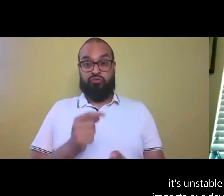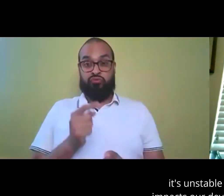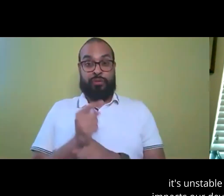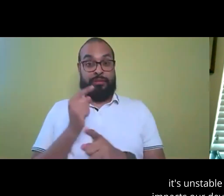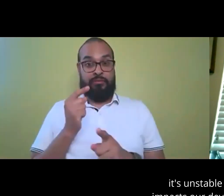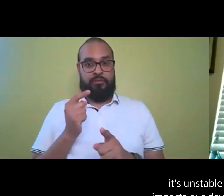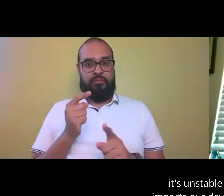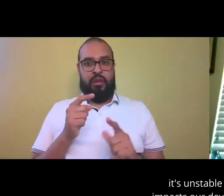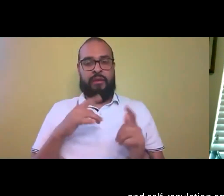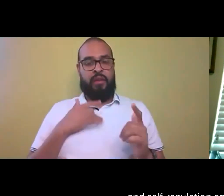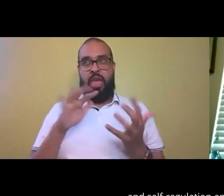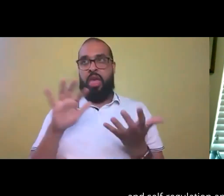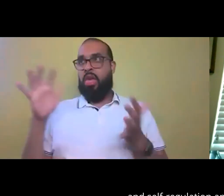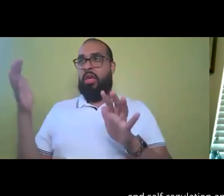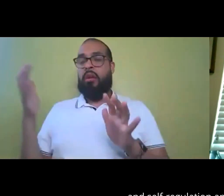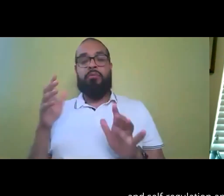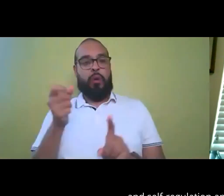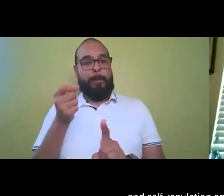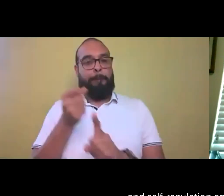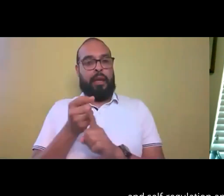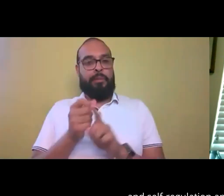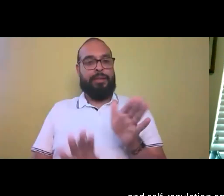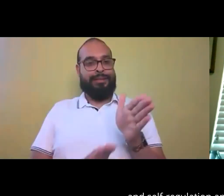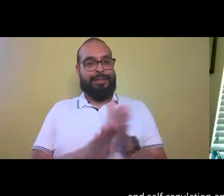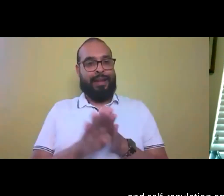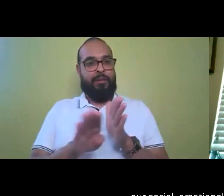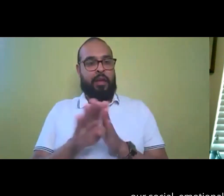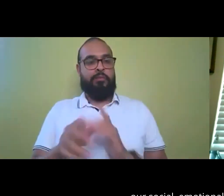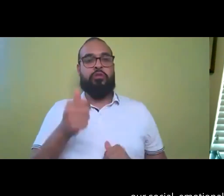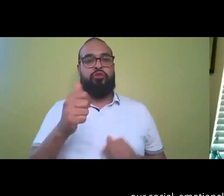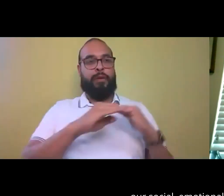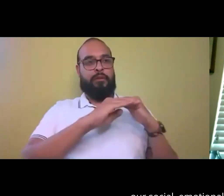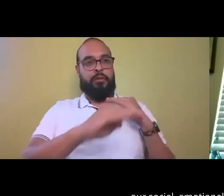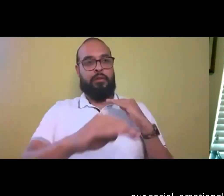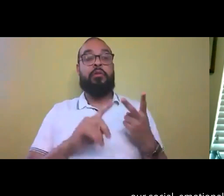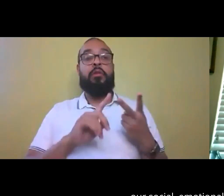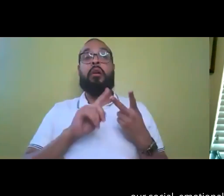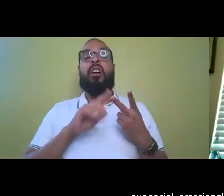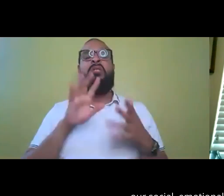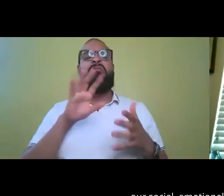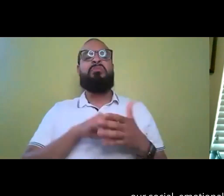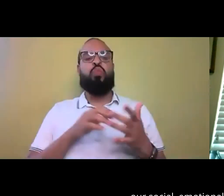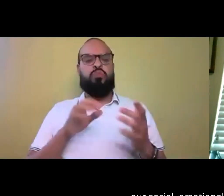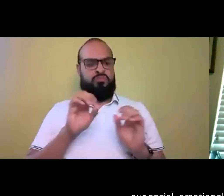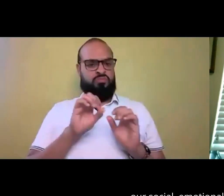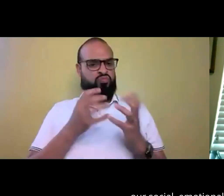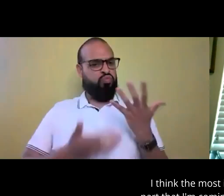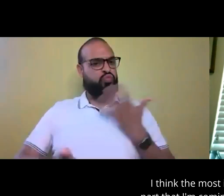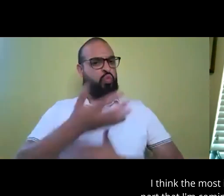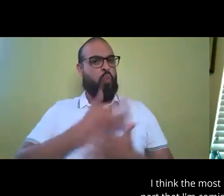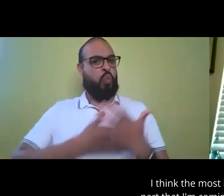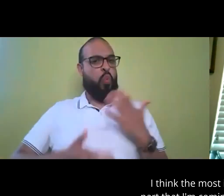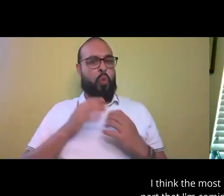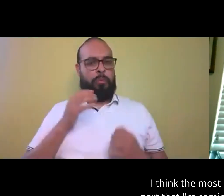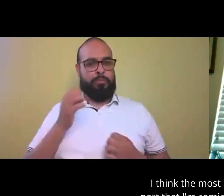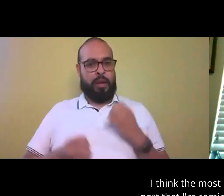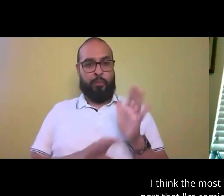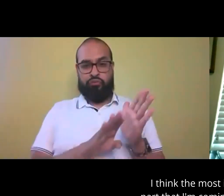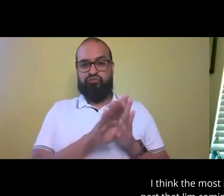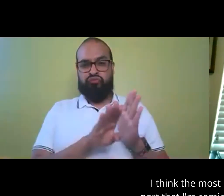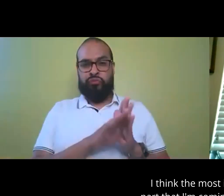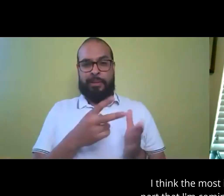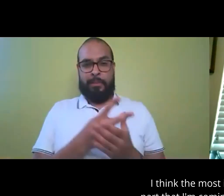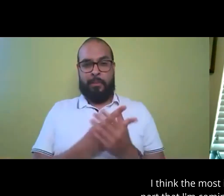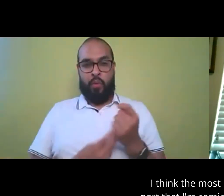impacts our development and self-regulation, and that includes our social emotional development. I think the most